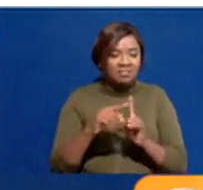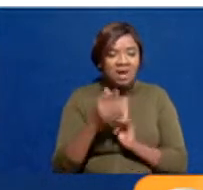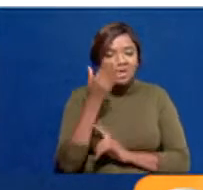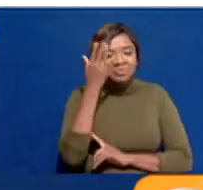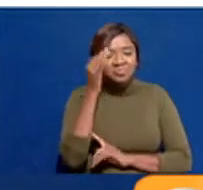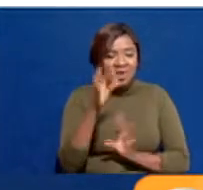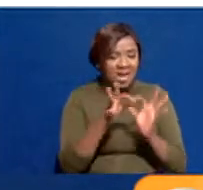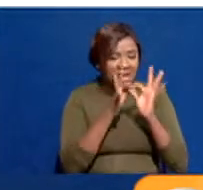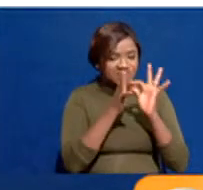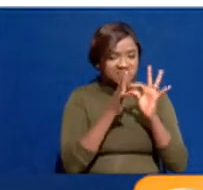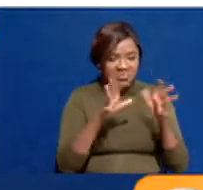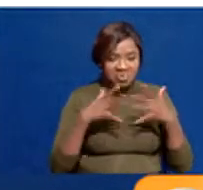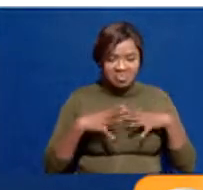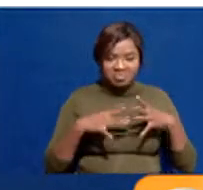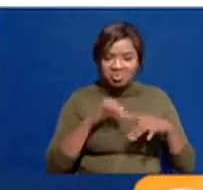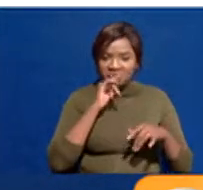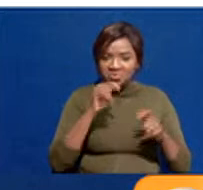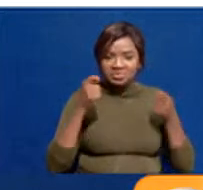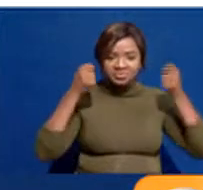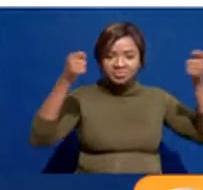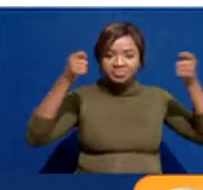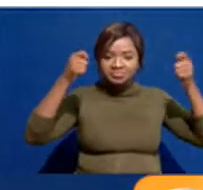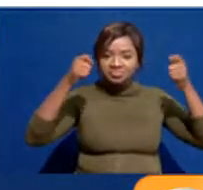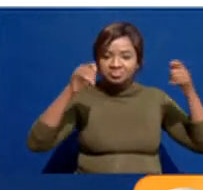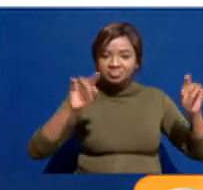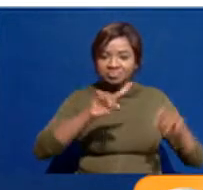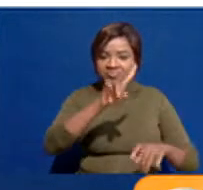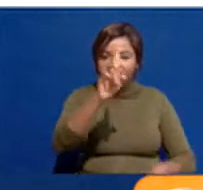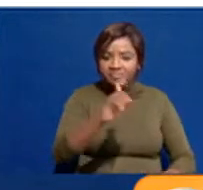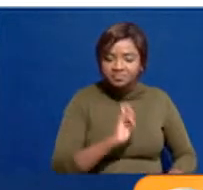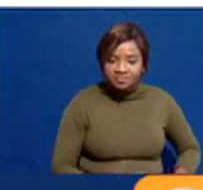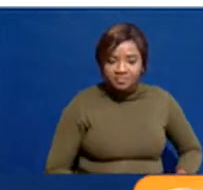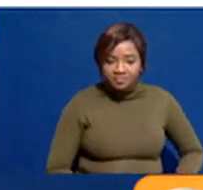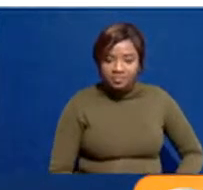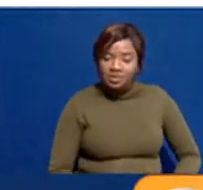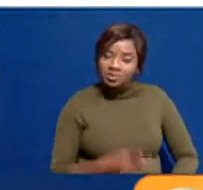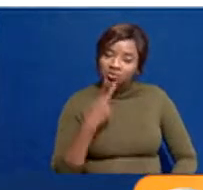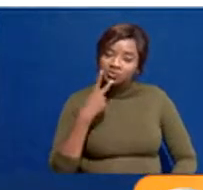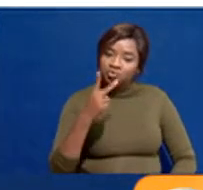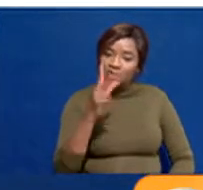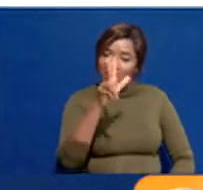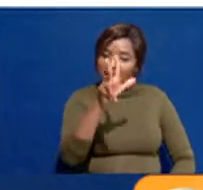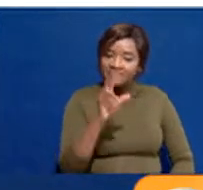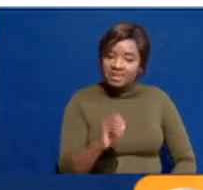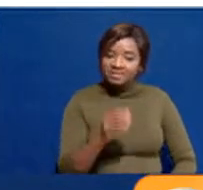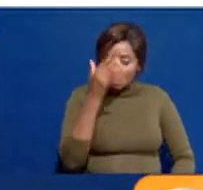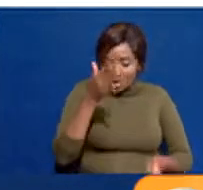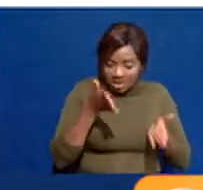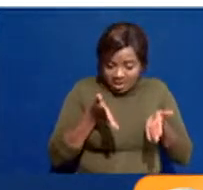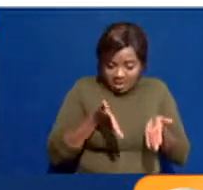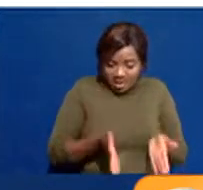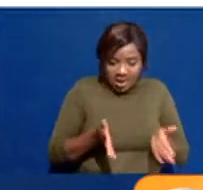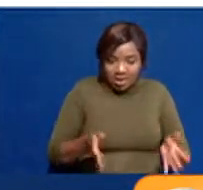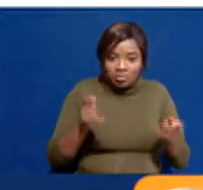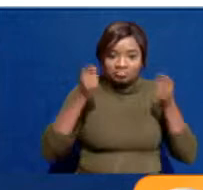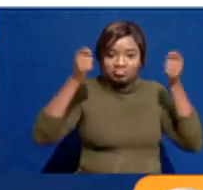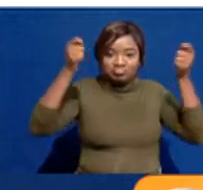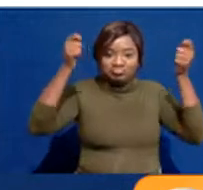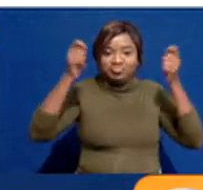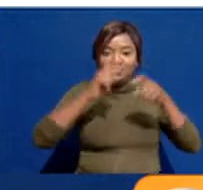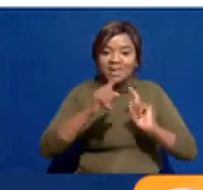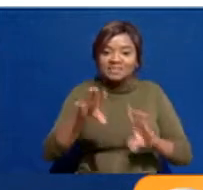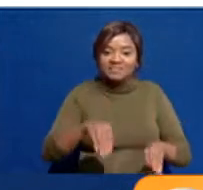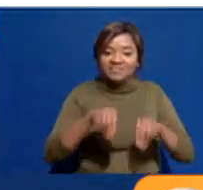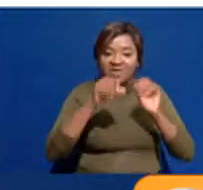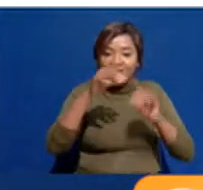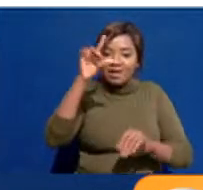people demonstrate when the price of unga was 230 shillings? Why are they demonstrating when the price of unga is